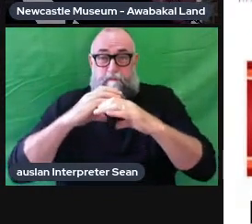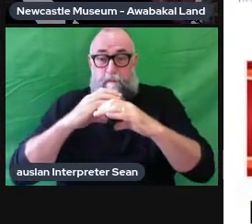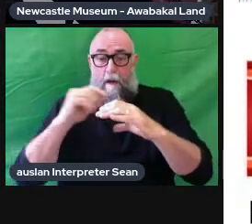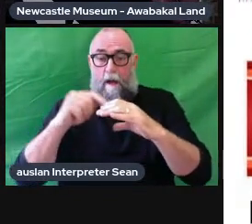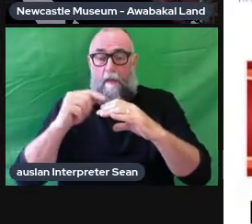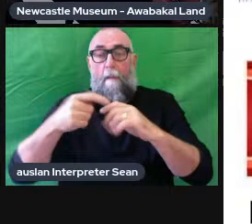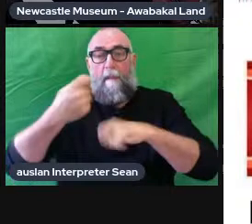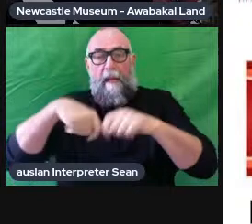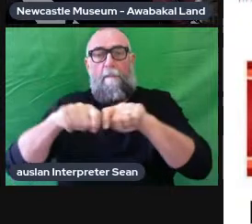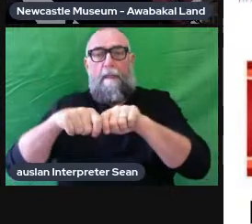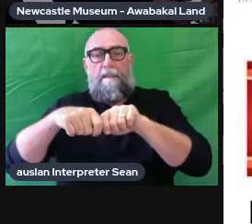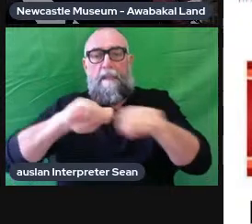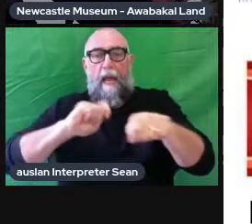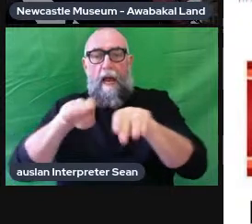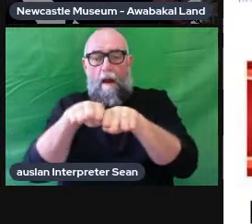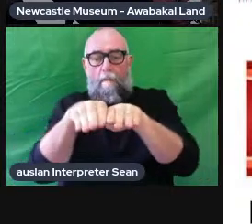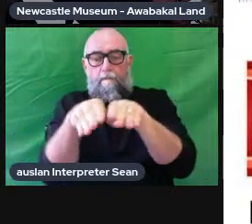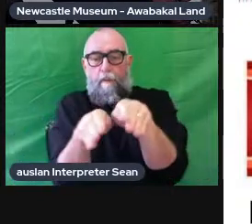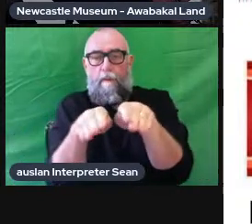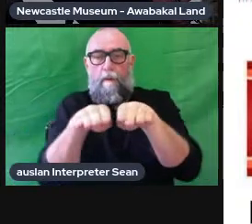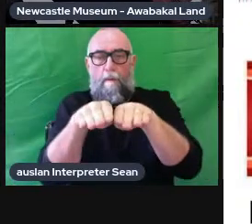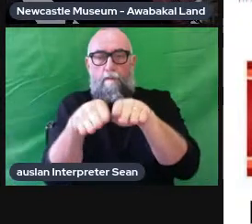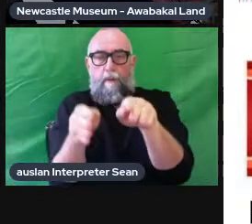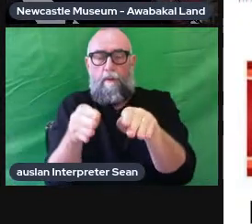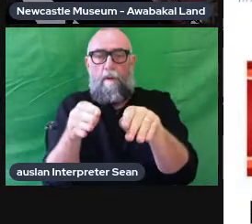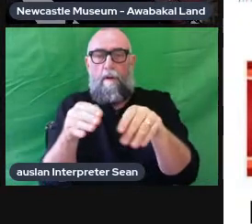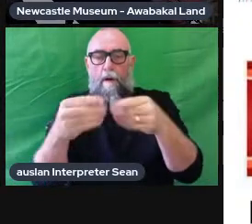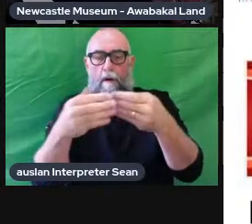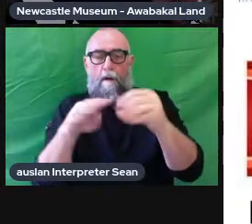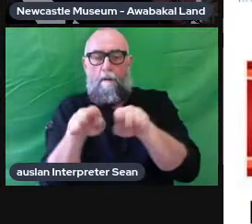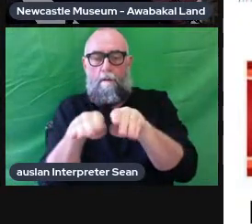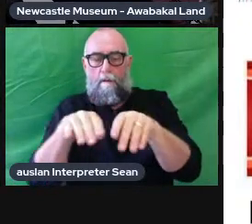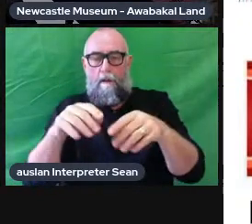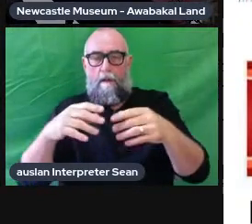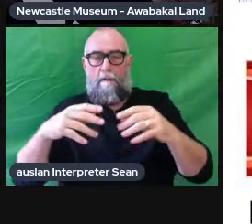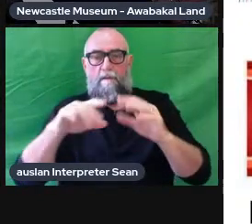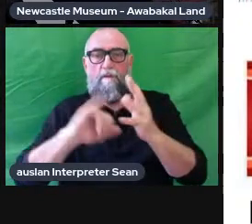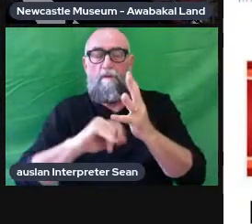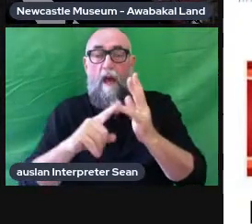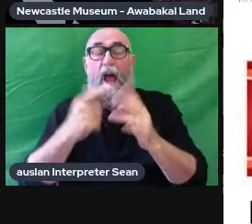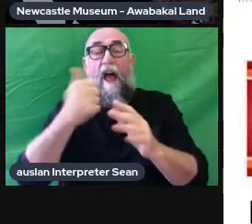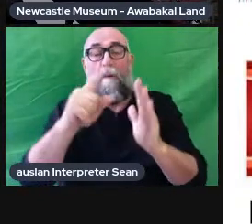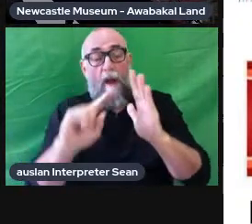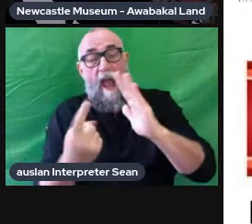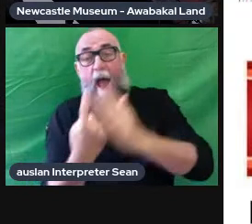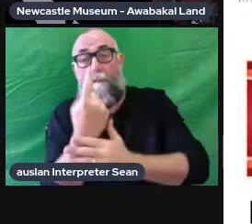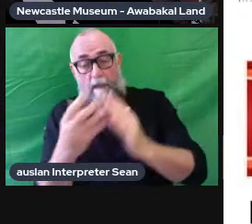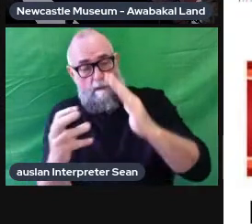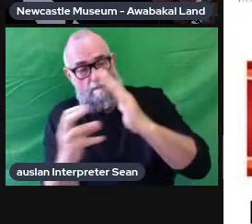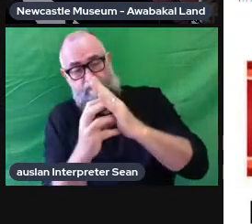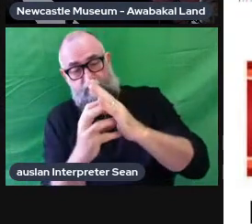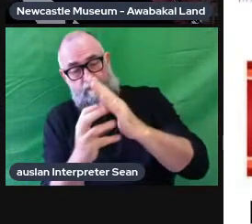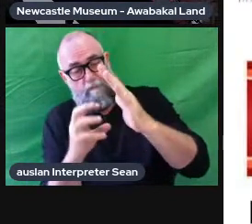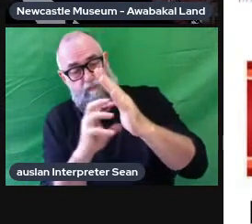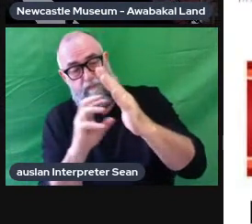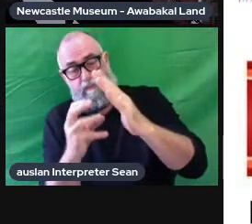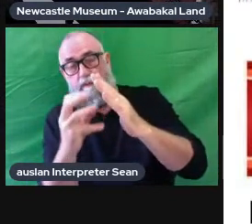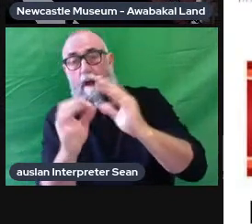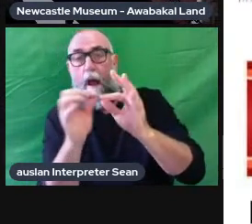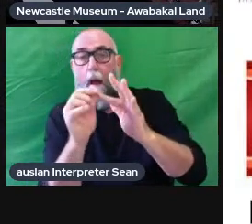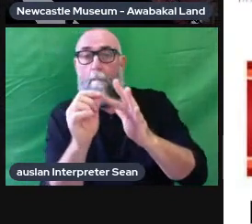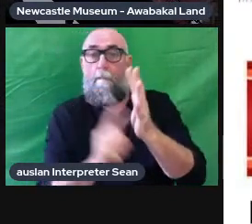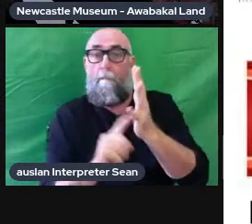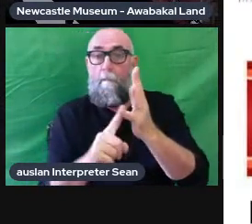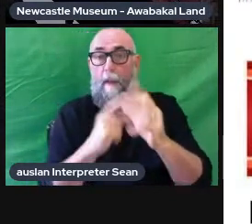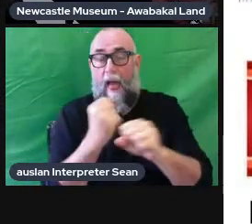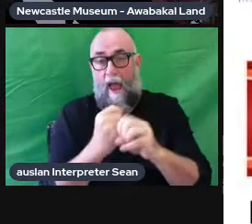blood vessels, you can start getting blood clots forming and plaques forming at those sites of injury in the vessels. So high blood pressure